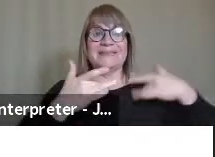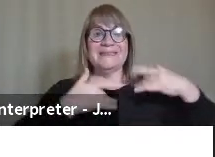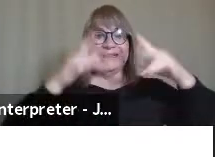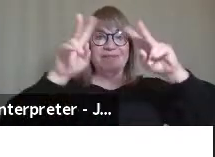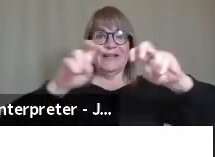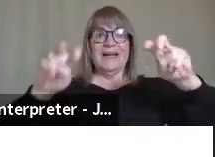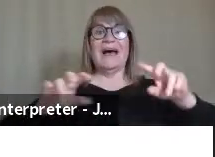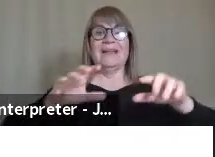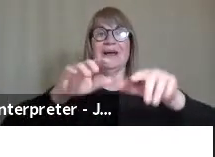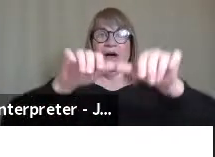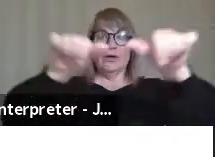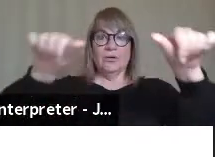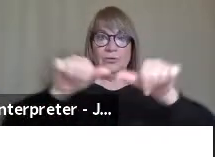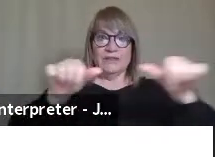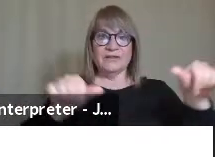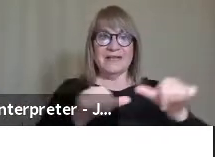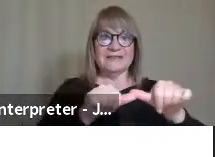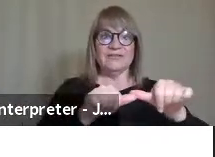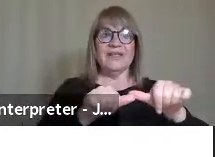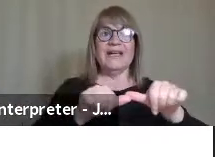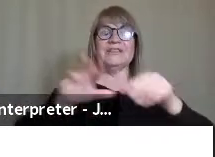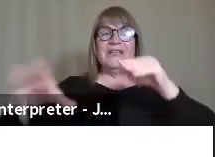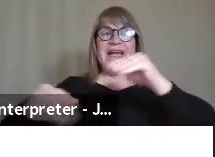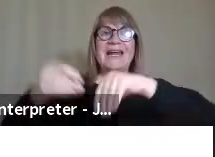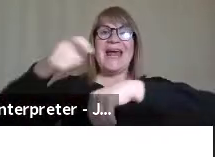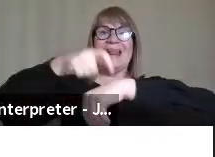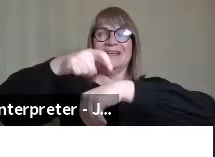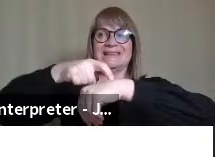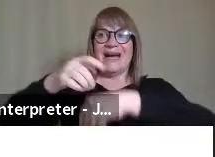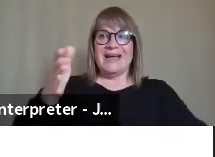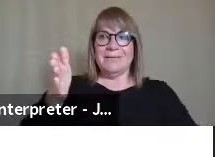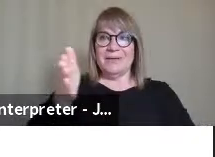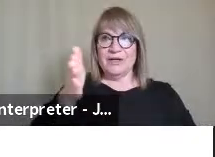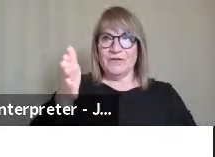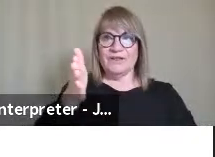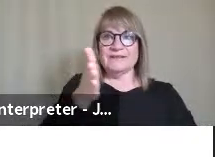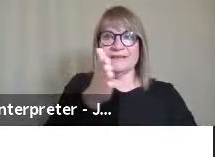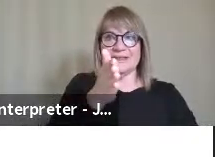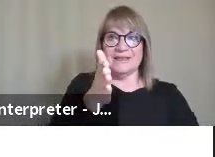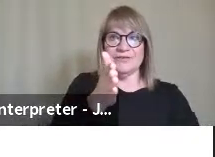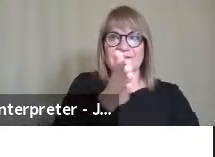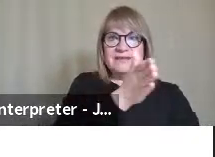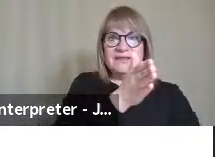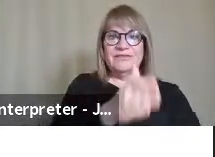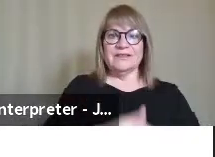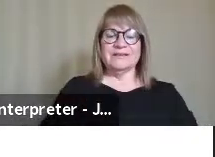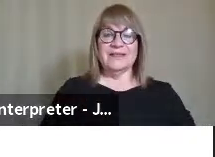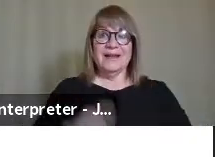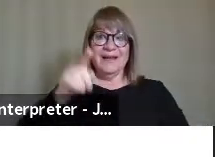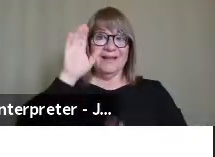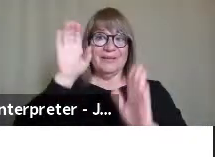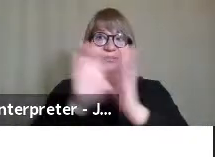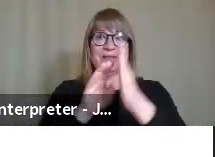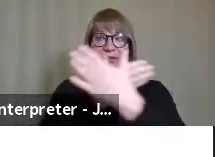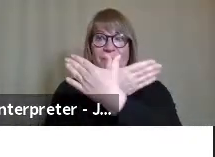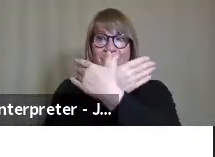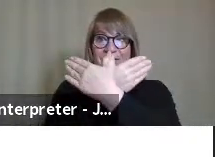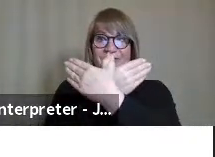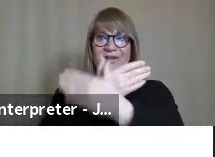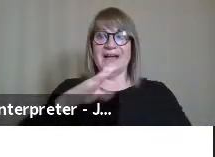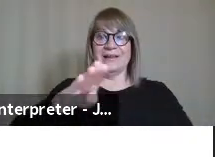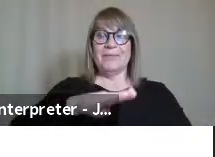adding uh time intervals to analyze sterilizations over time and then the orange butterfly at the bottom is is a symbol of